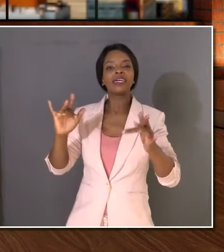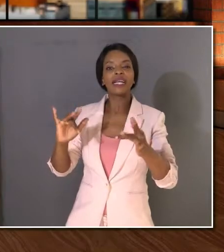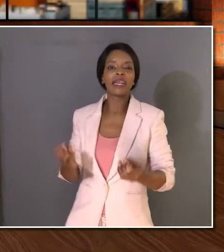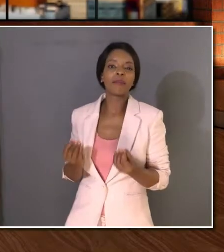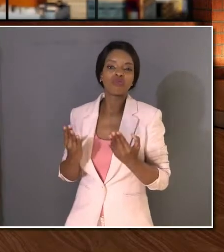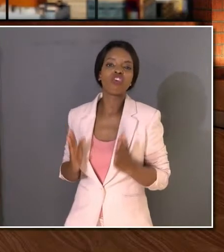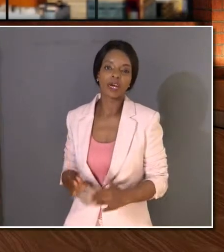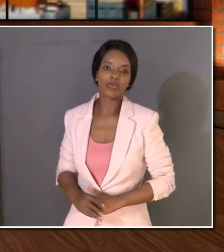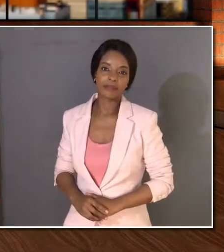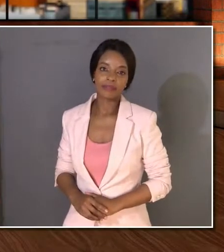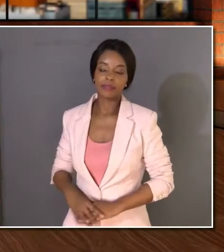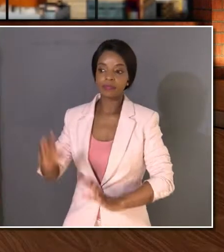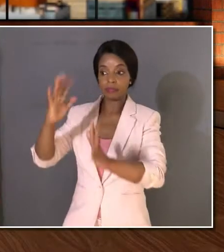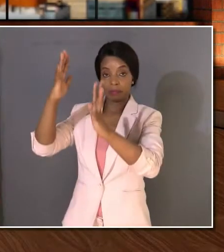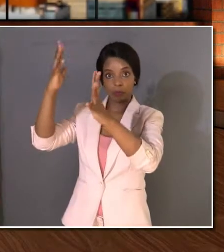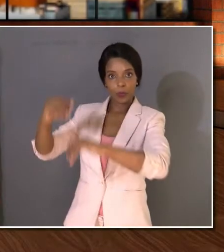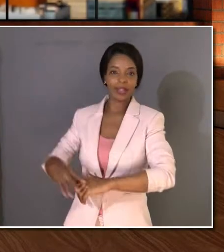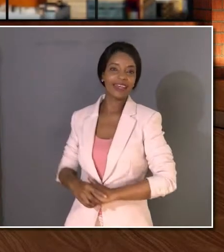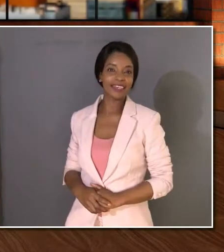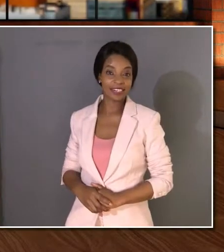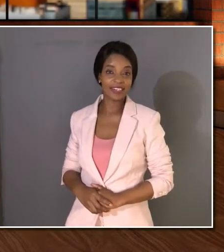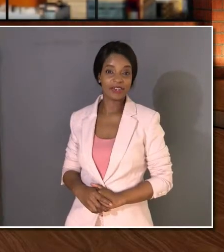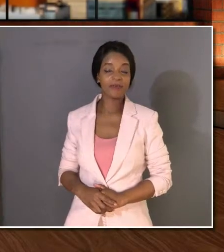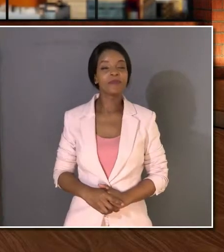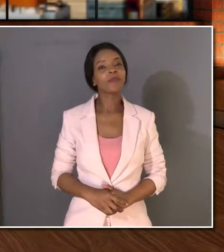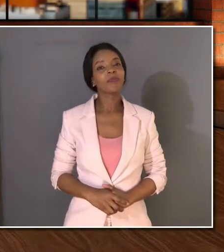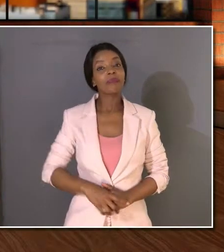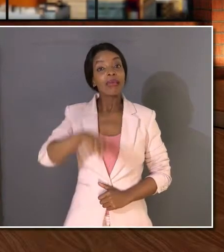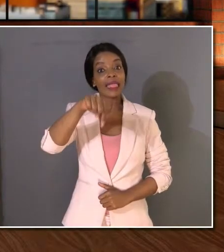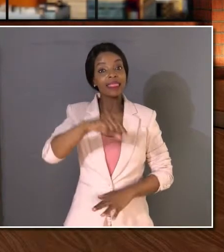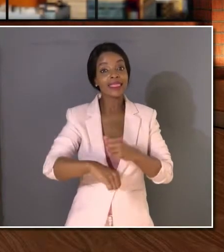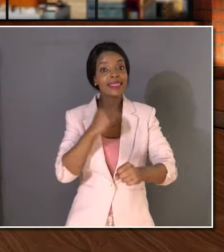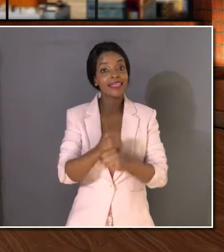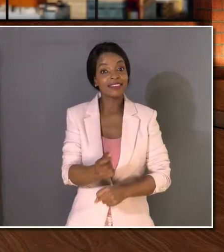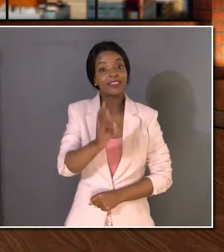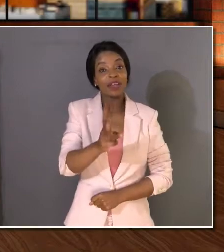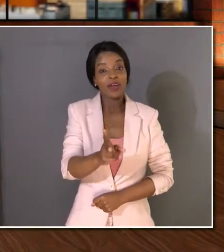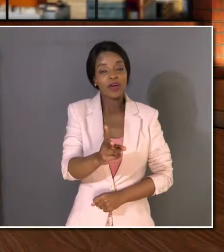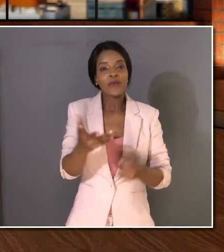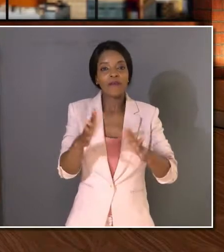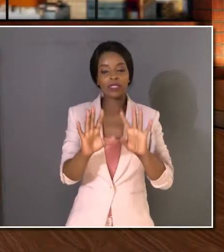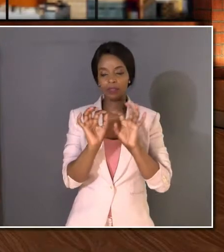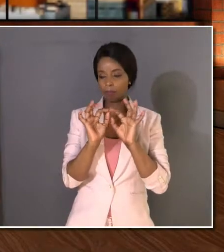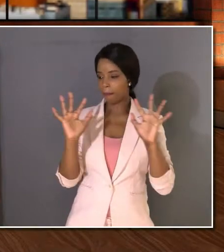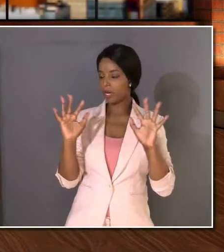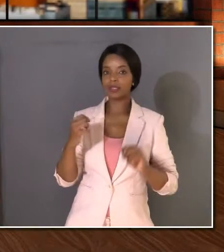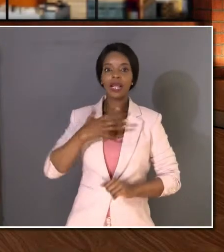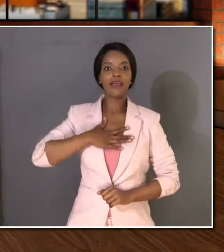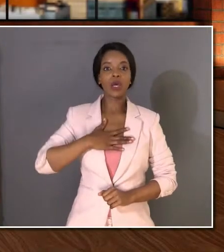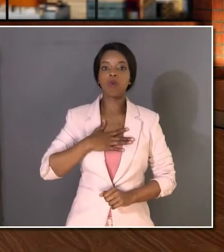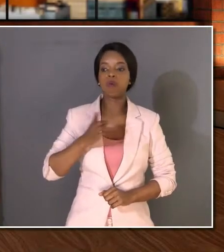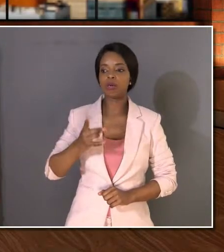Well done. This year again, the judging panel felt that the quality of the finalists was extremely